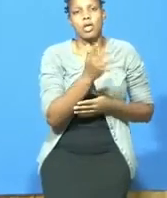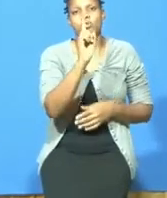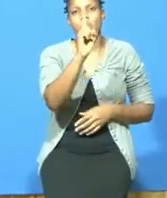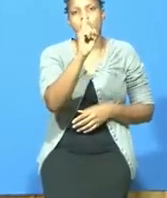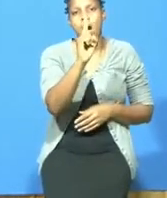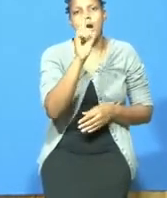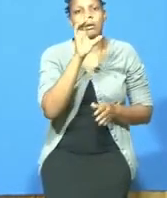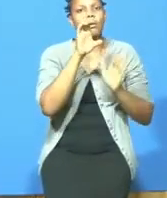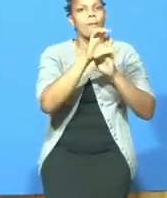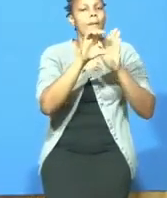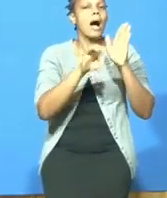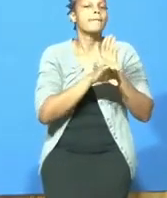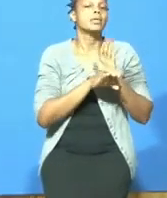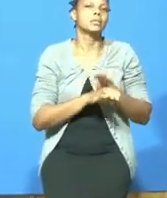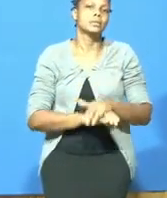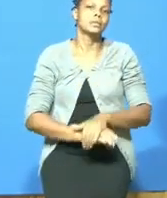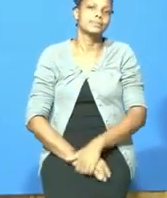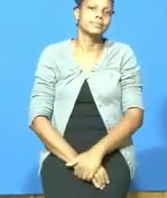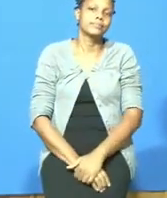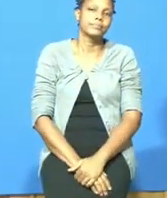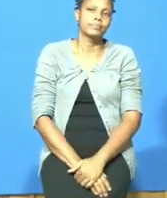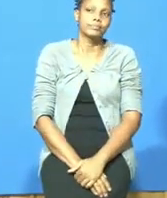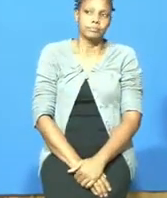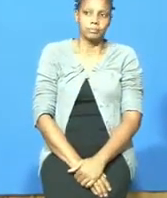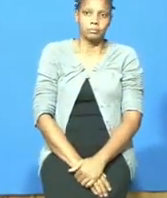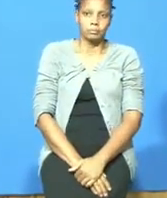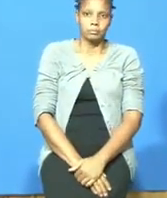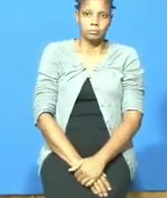commandment that has